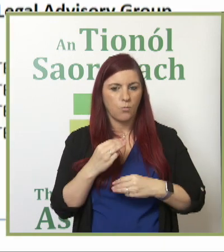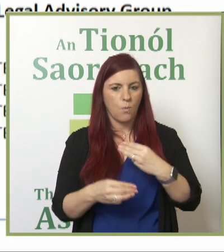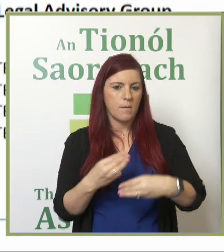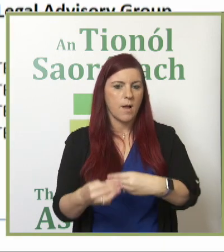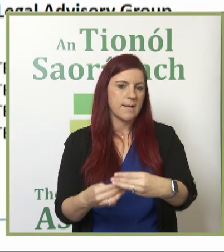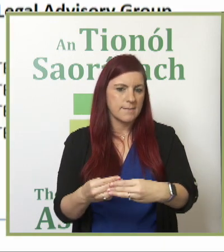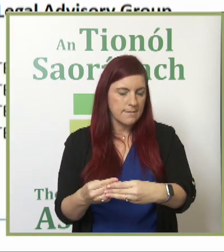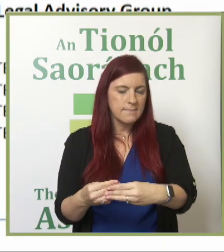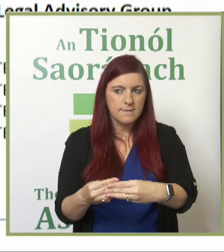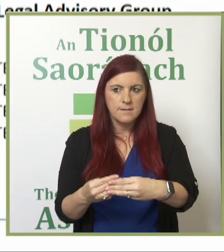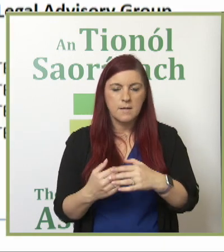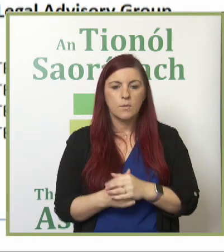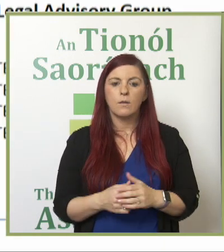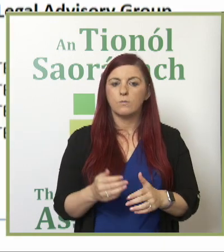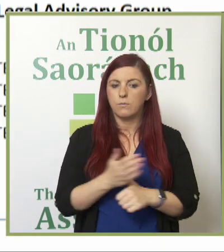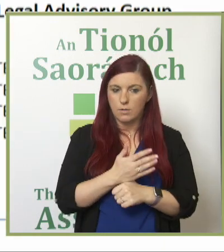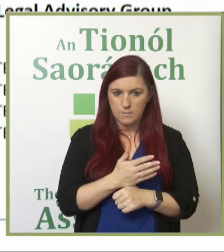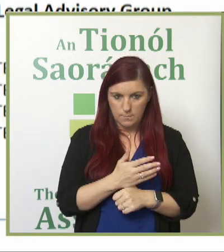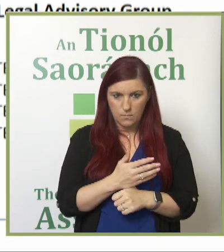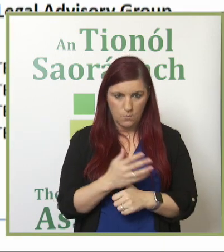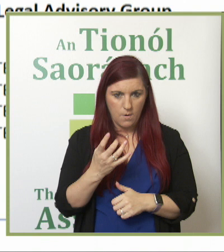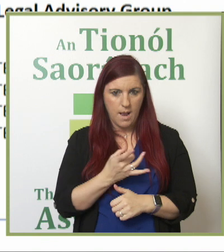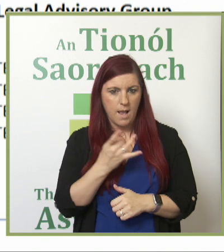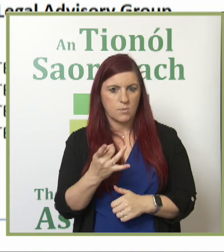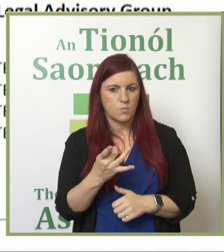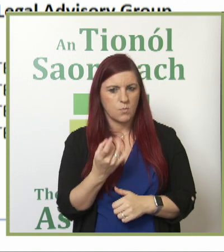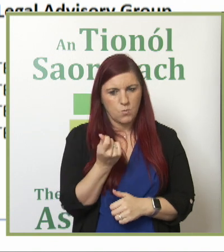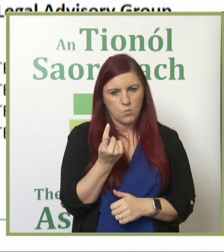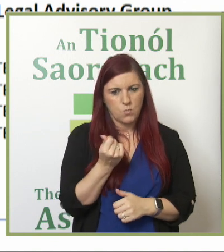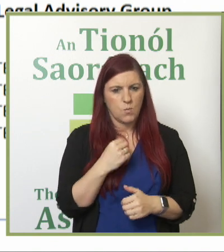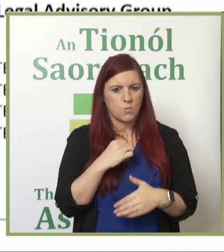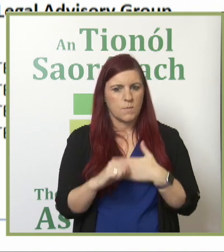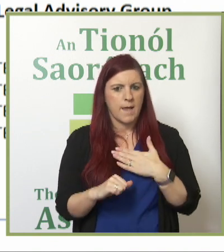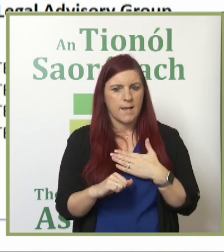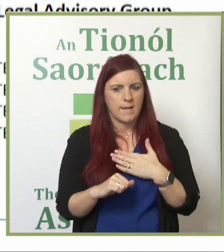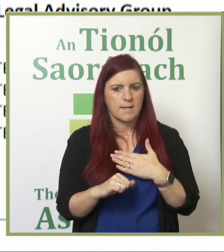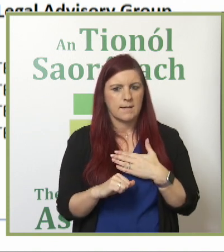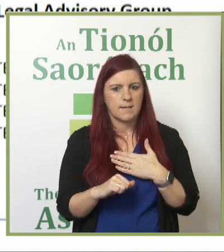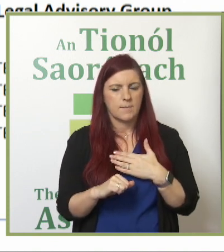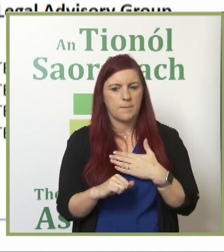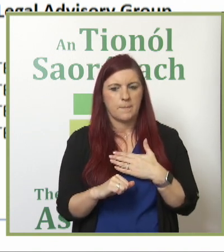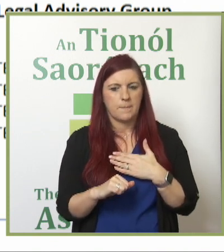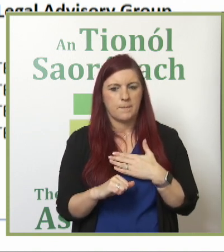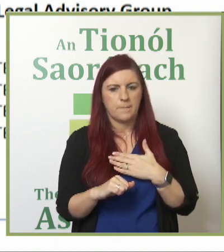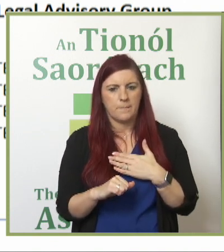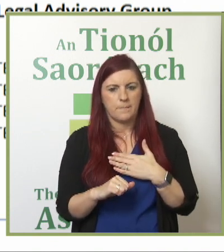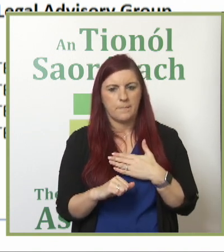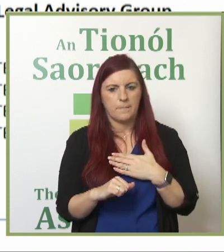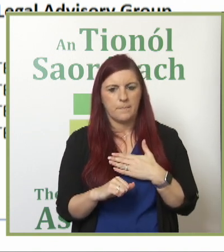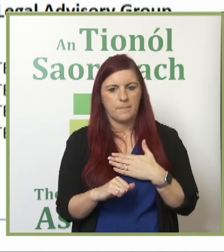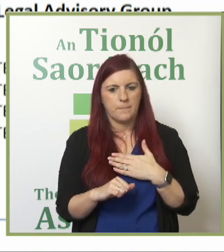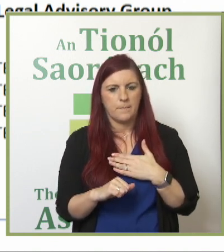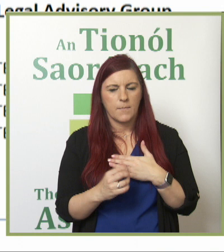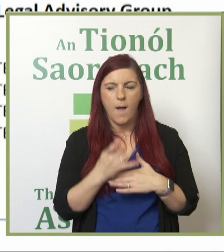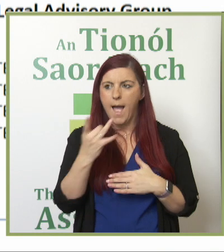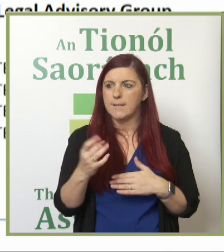just described, firstly, we'll be asking today very shortly for people to express an interest,